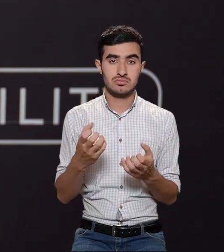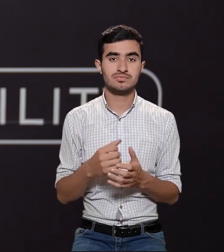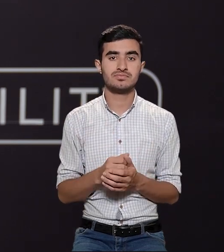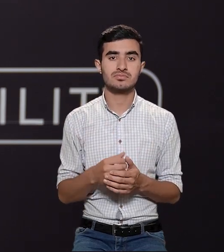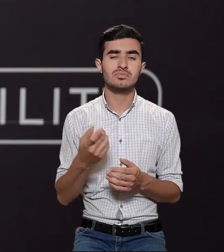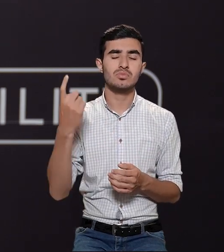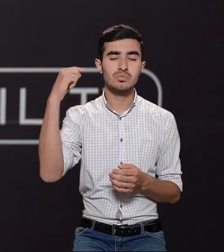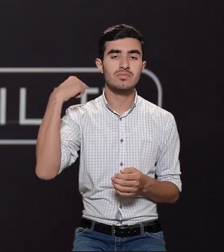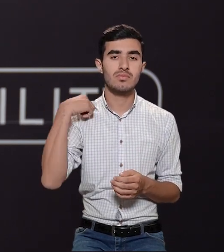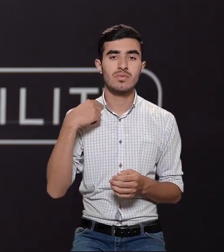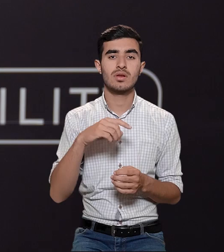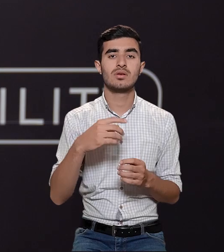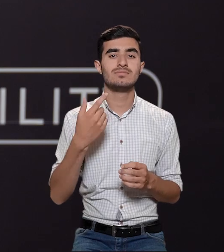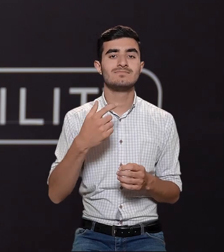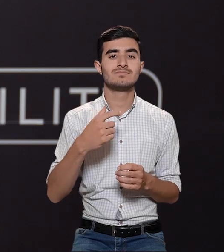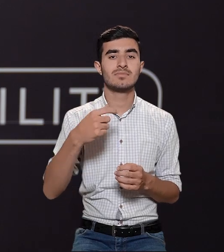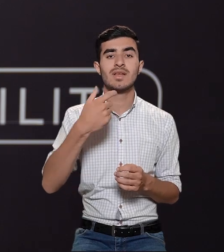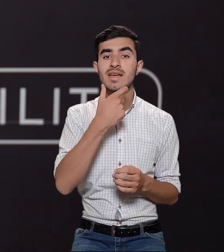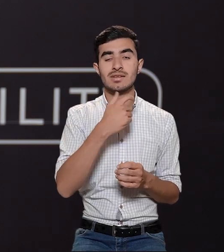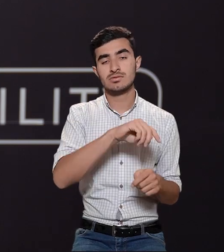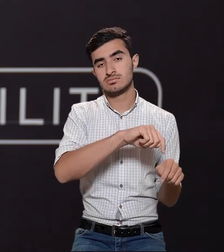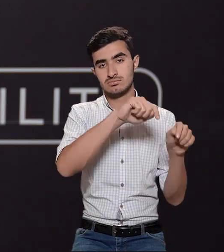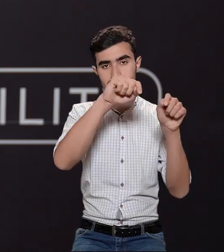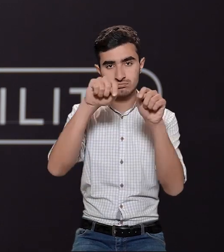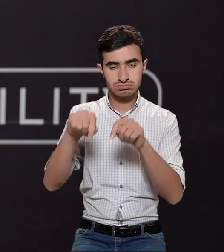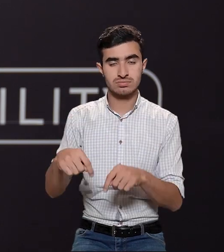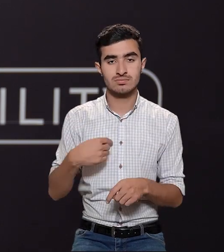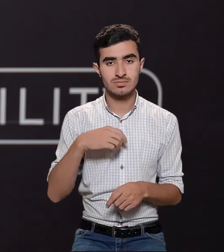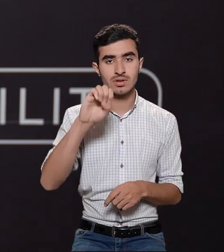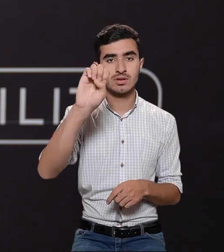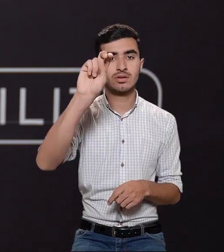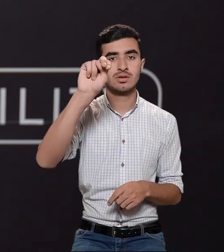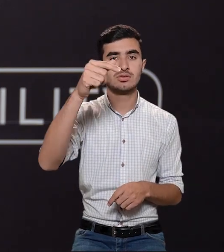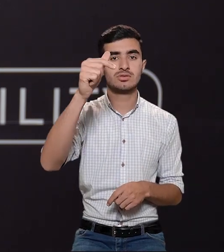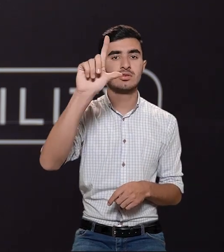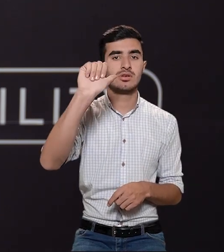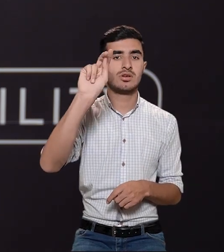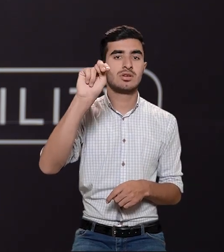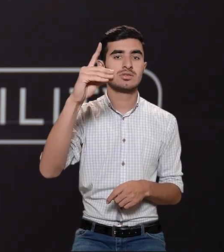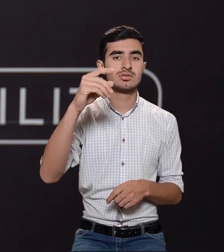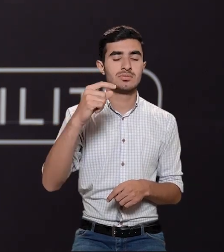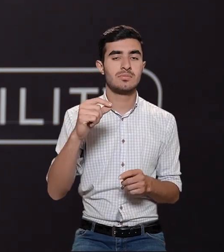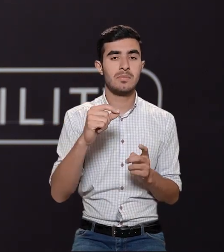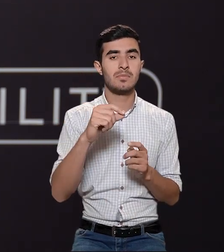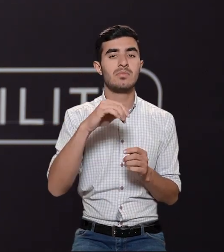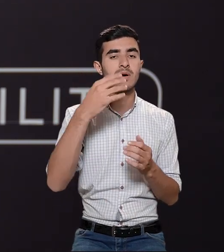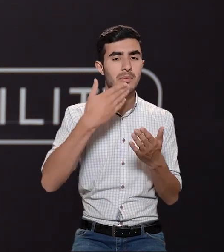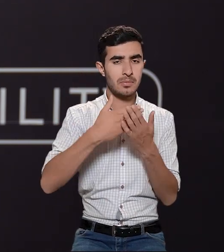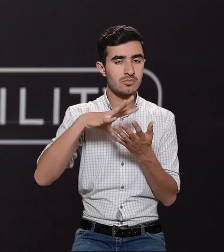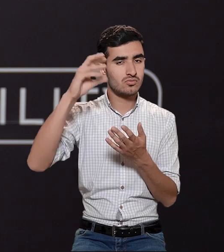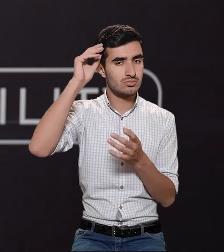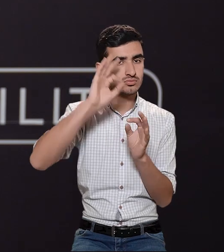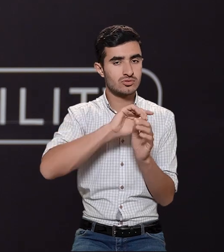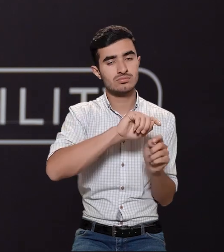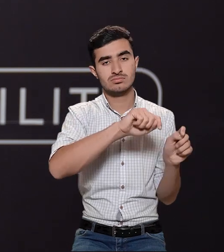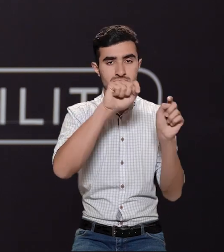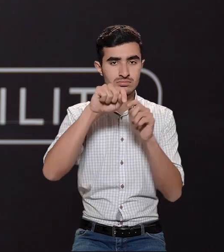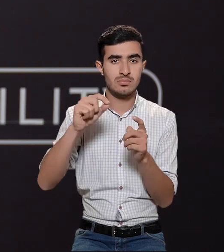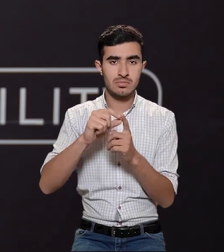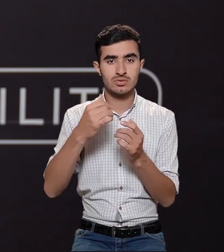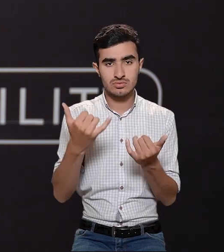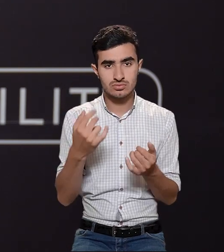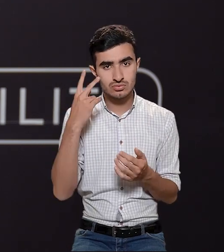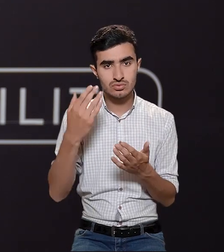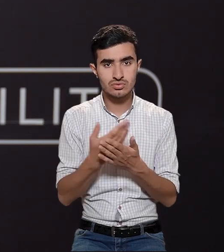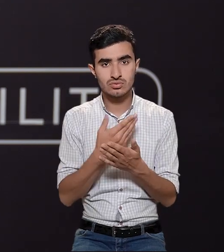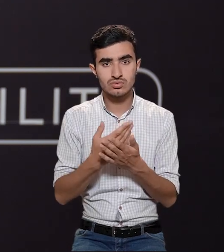86, my passion was to introduce a new thing in this region of the world.